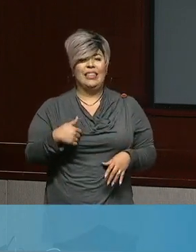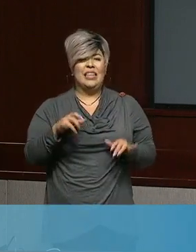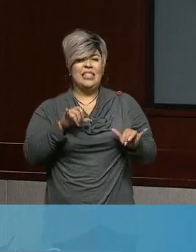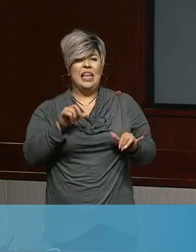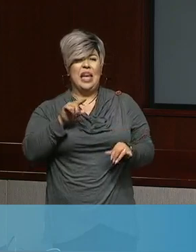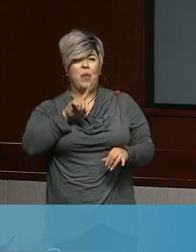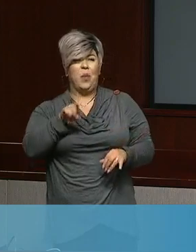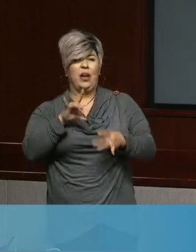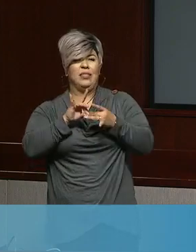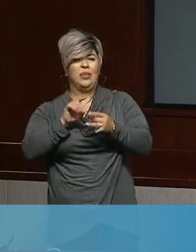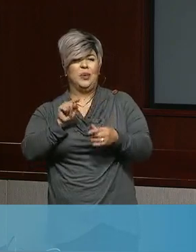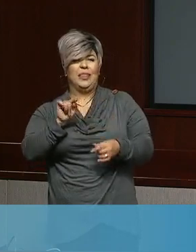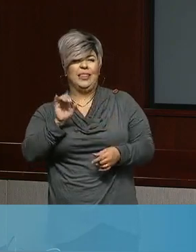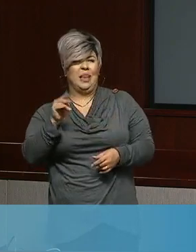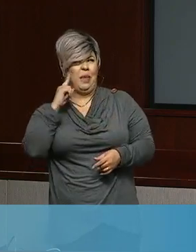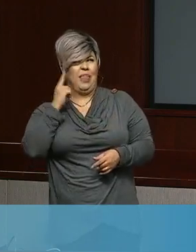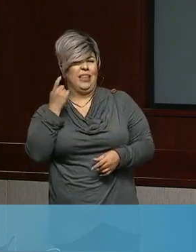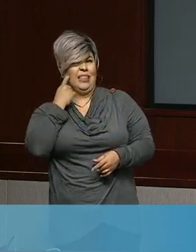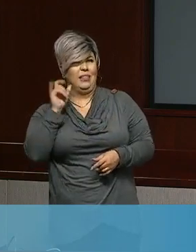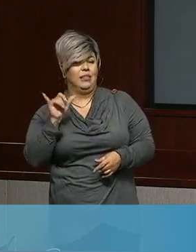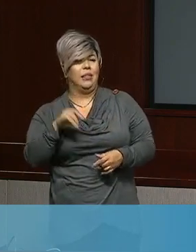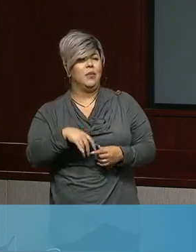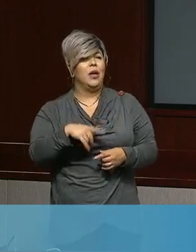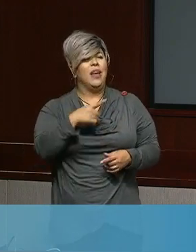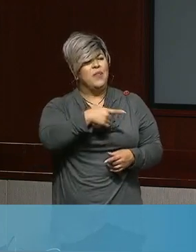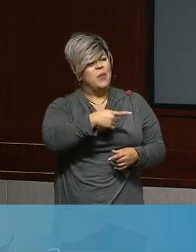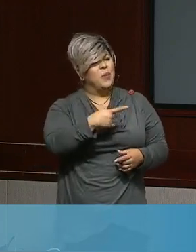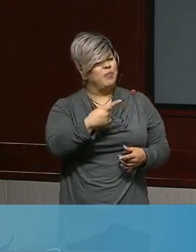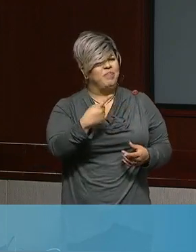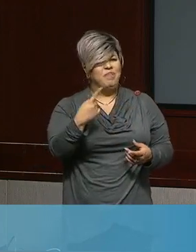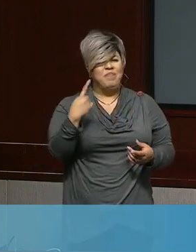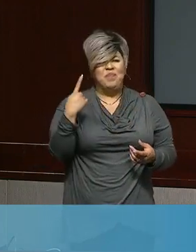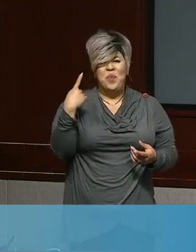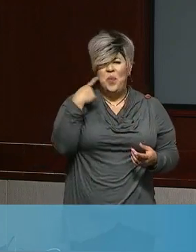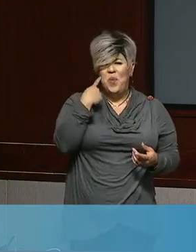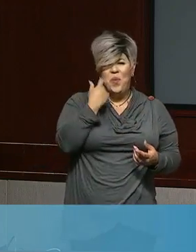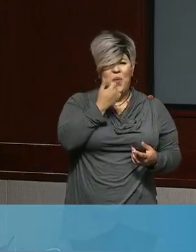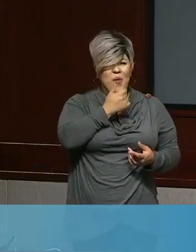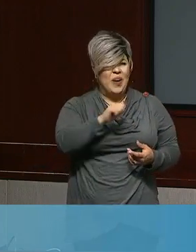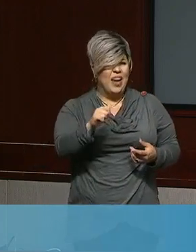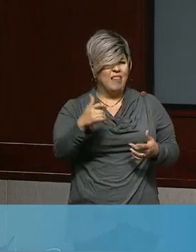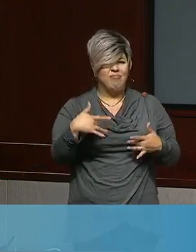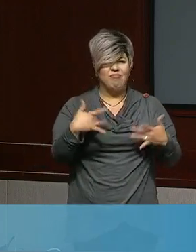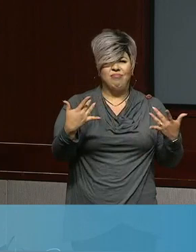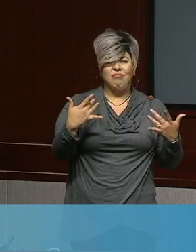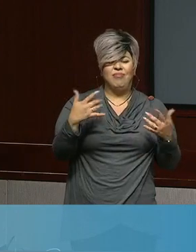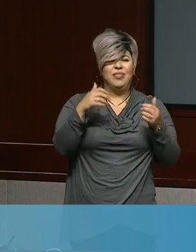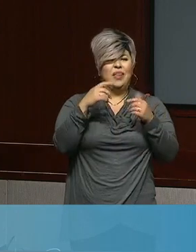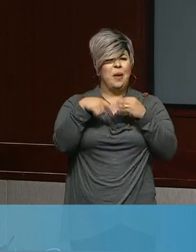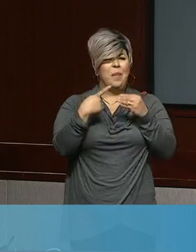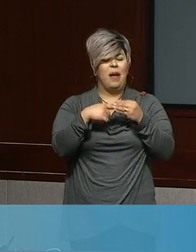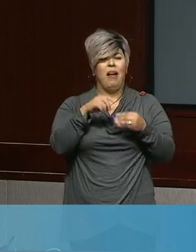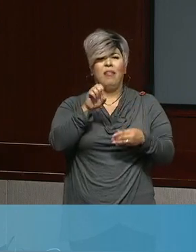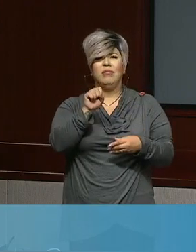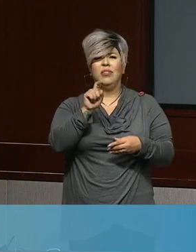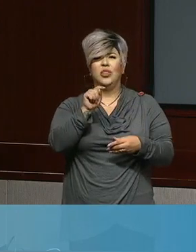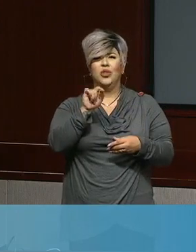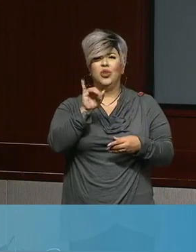you guys heard of any of the state strike team reaching out to any local businesses to enforce state guidance?